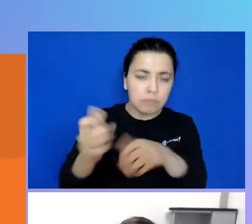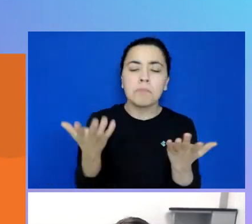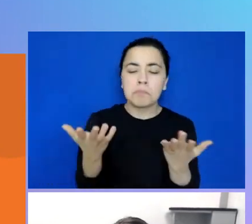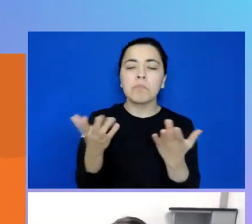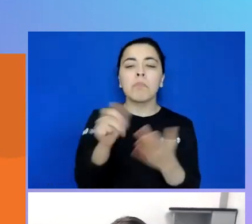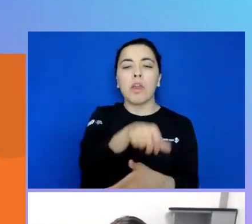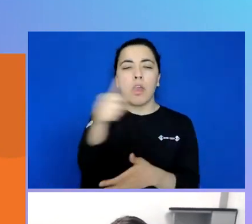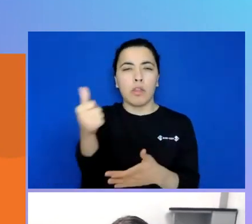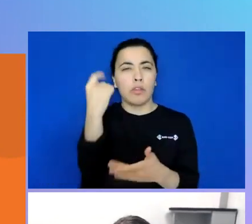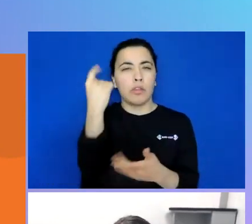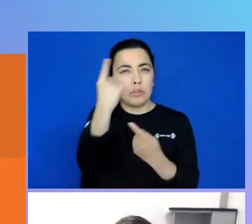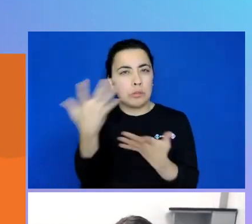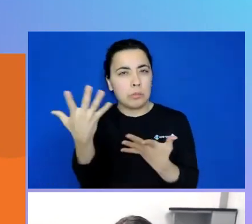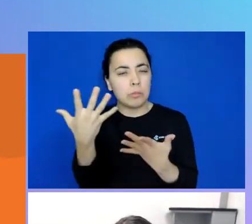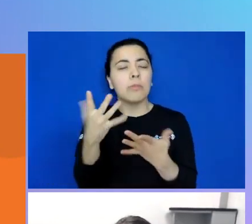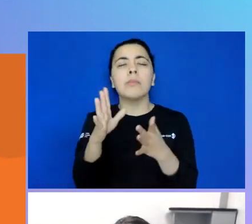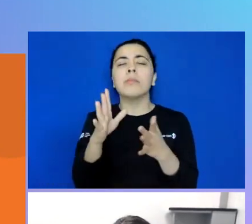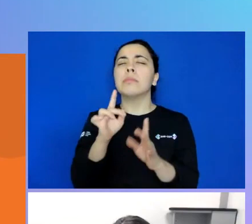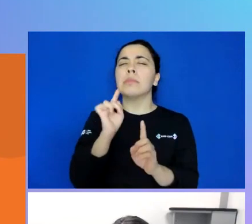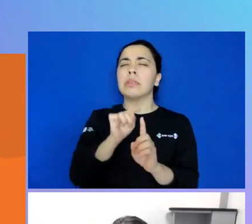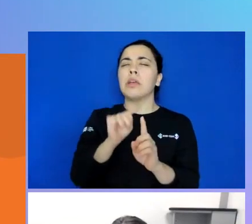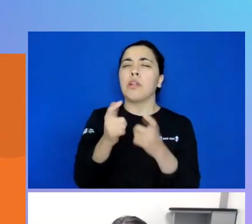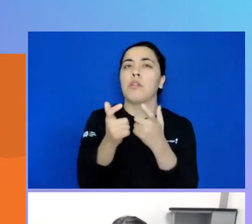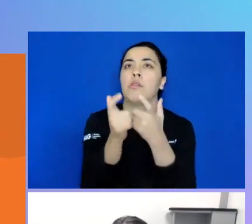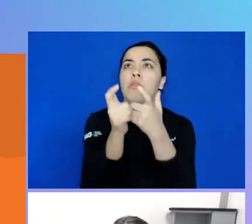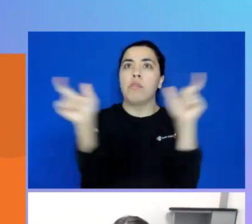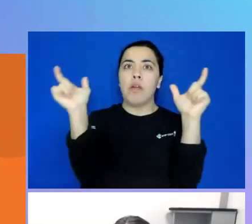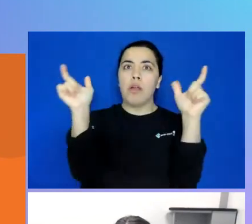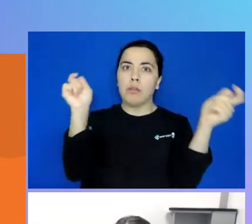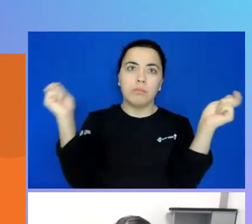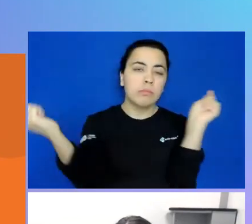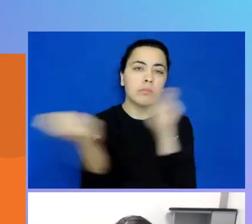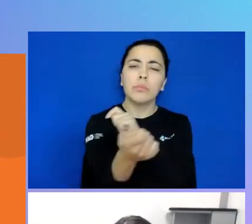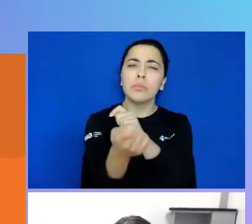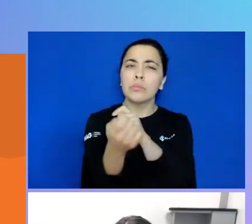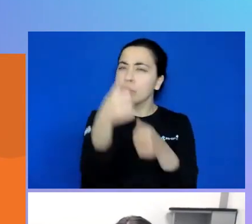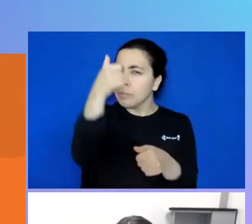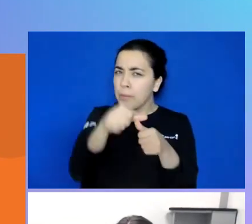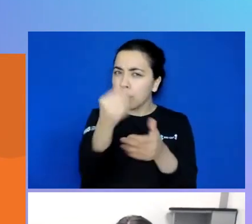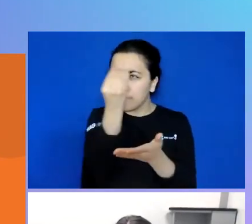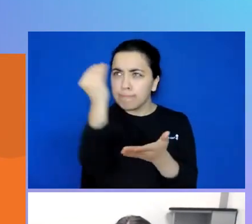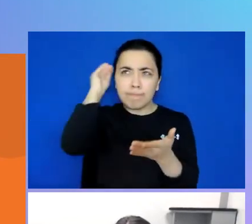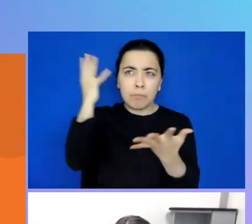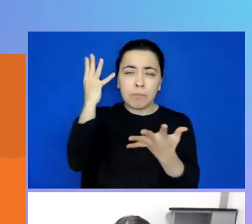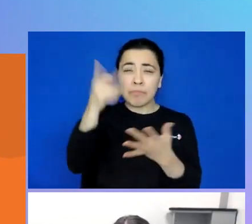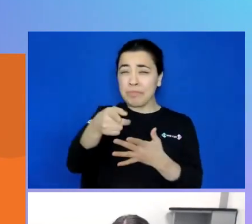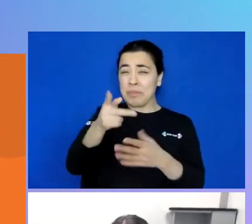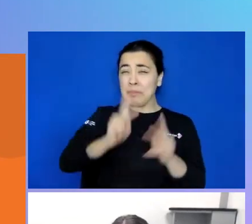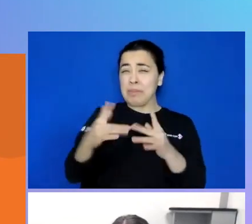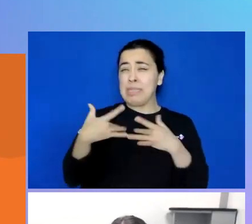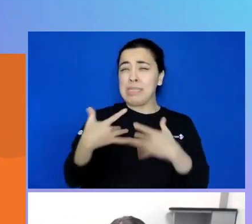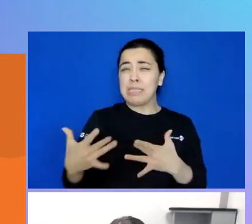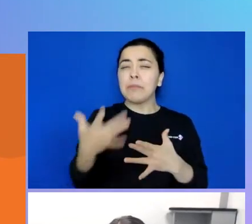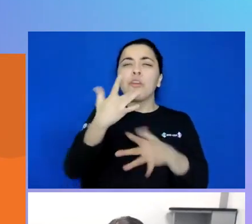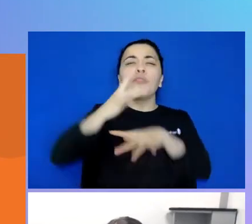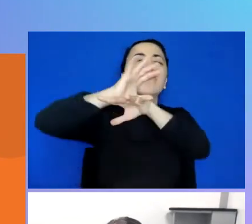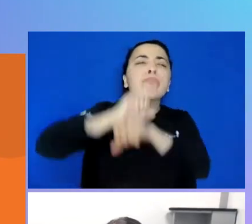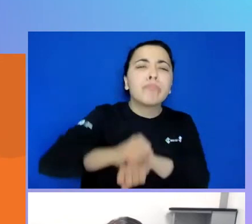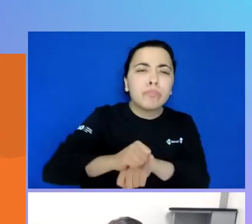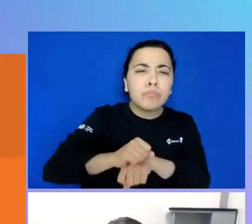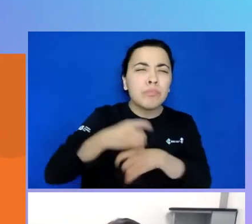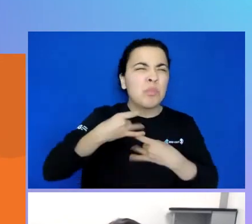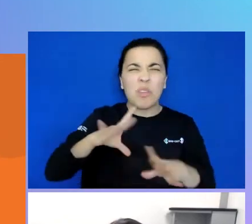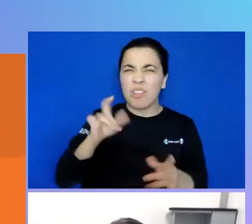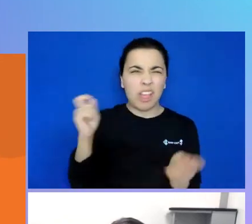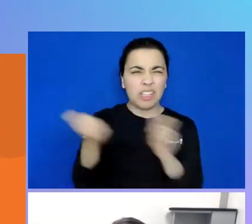that you have to remember with, especially with large scale change management, is that people are change averse. There's change inertia